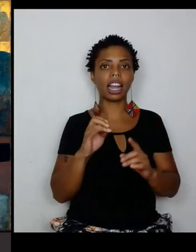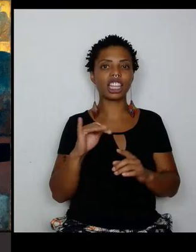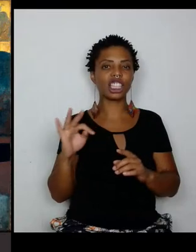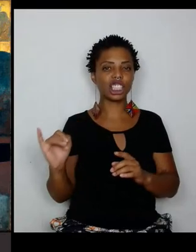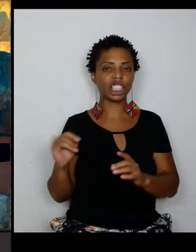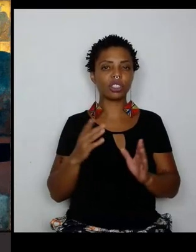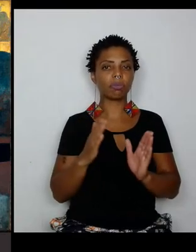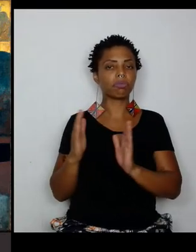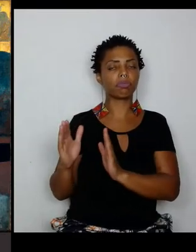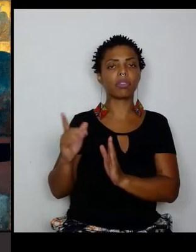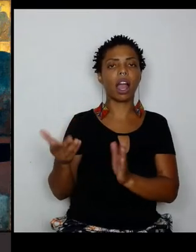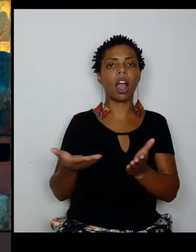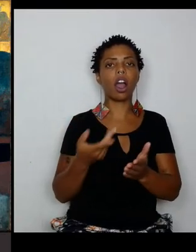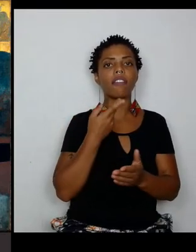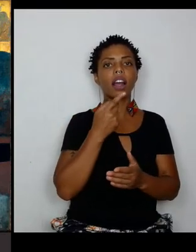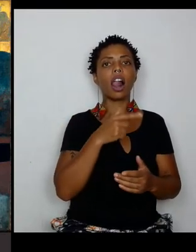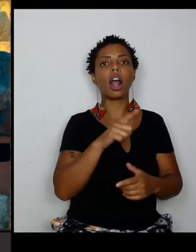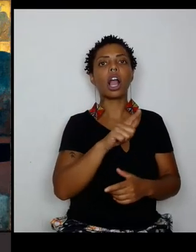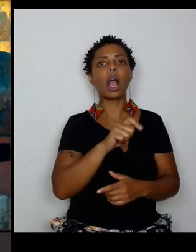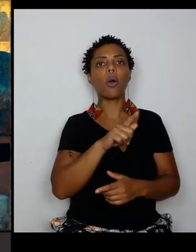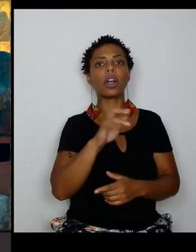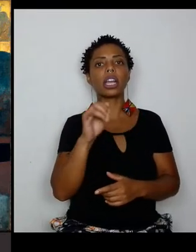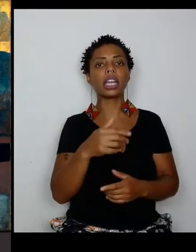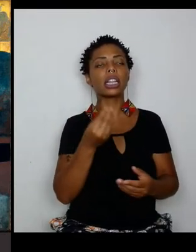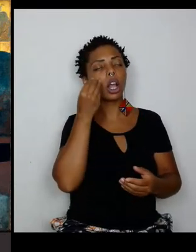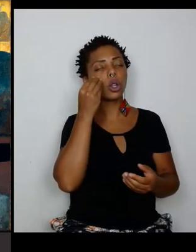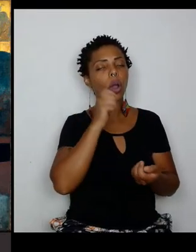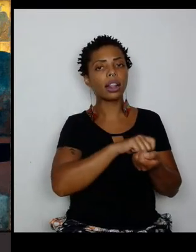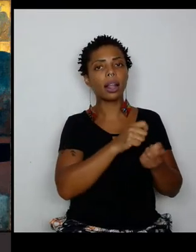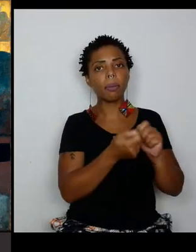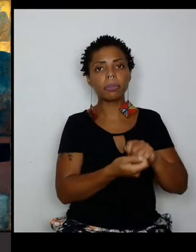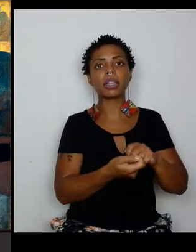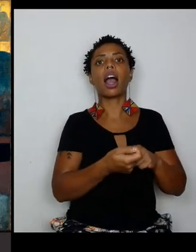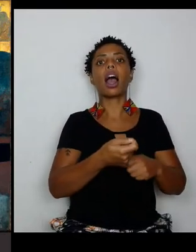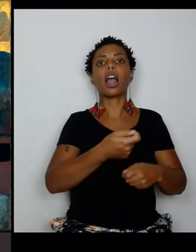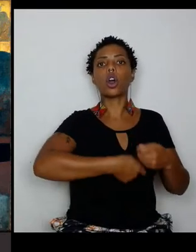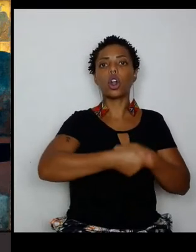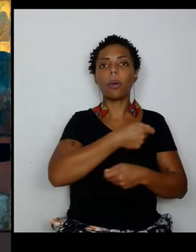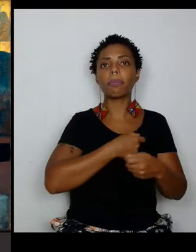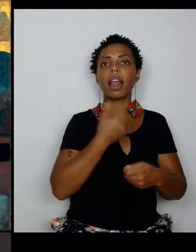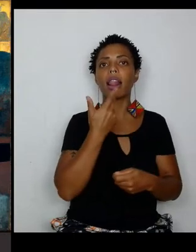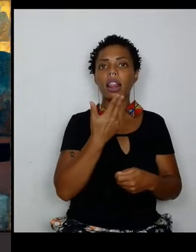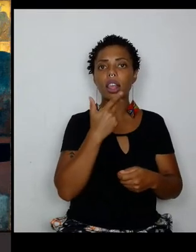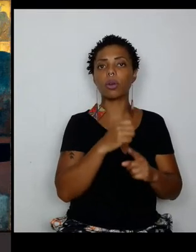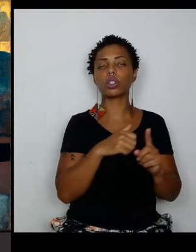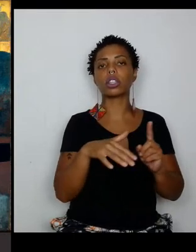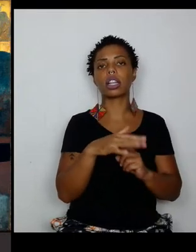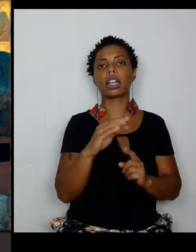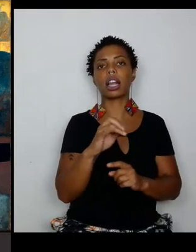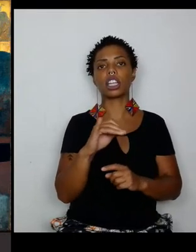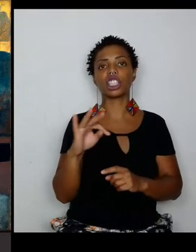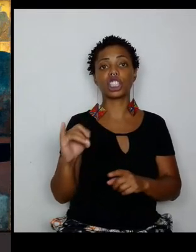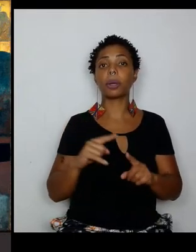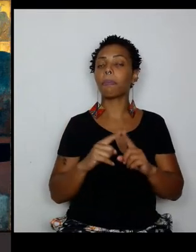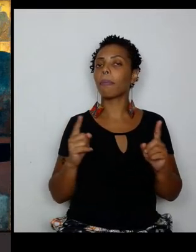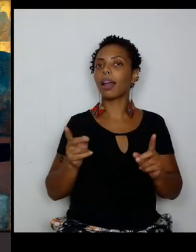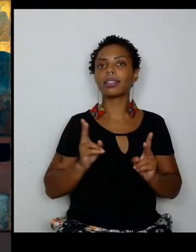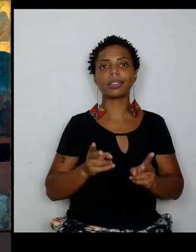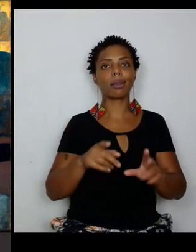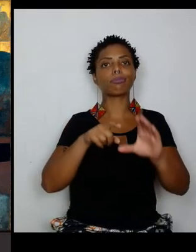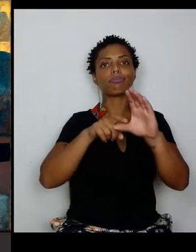adapt the economy language and society of tahiti never fully ending his dependency on checks from paris and tin duck from